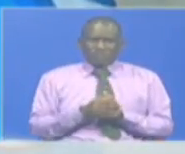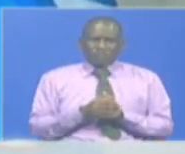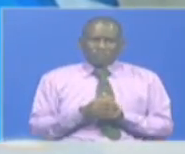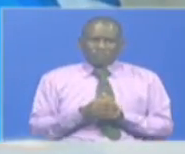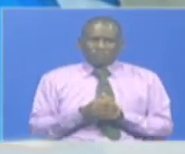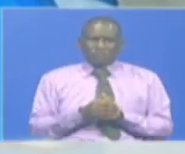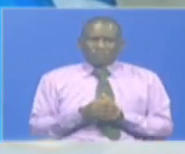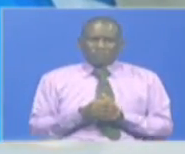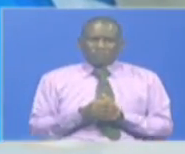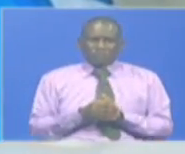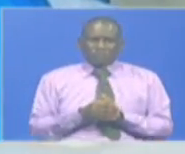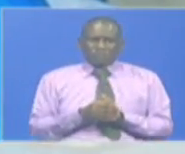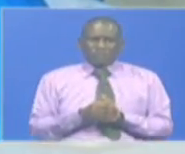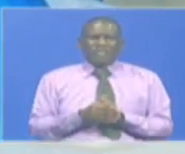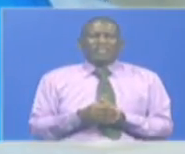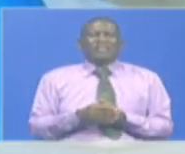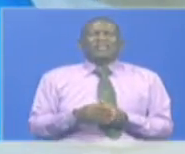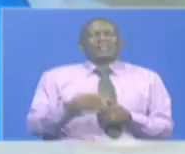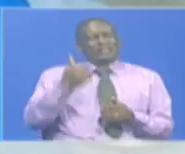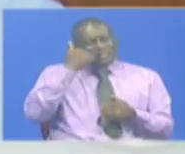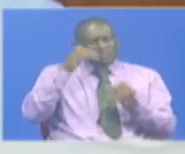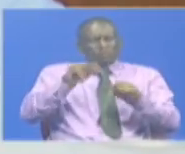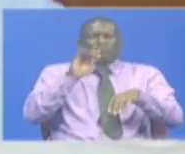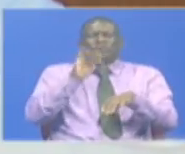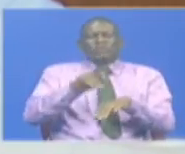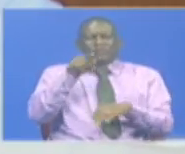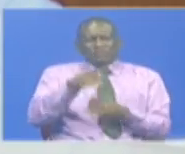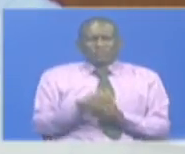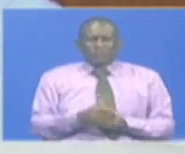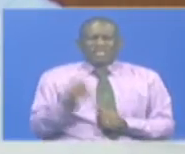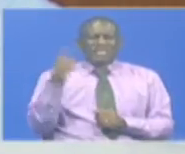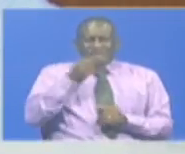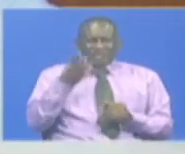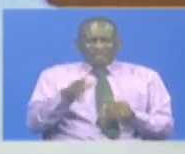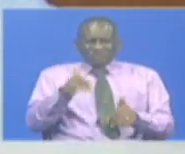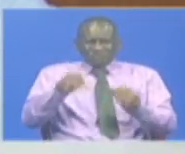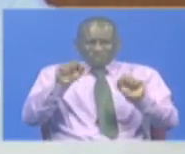opening, the disease might infect you. The worst thing you can do